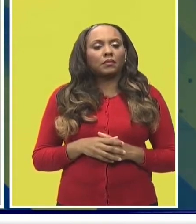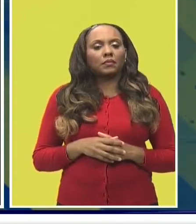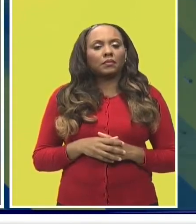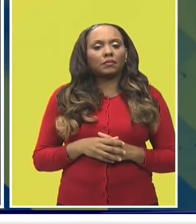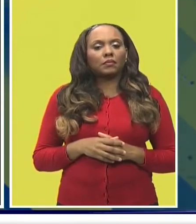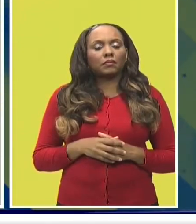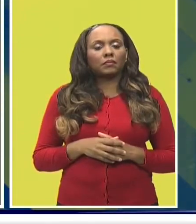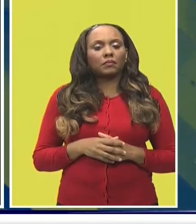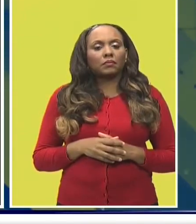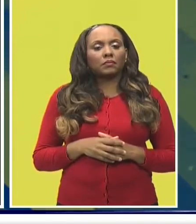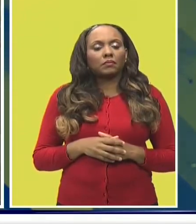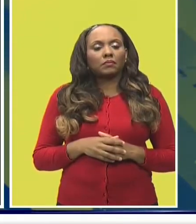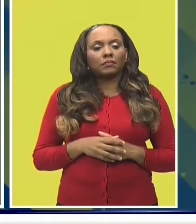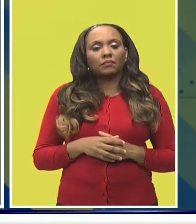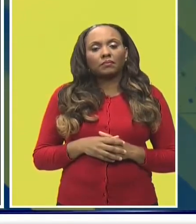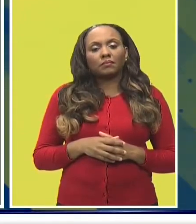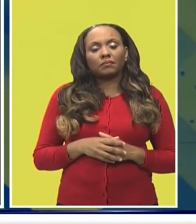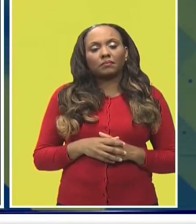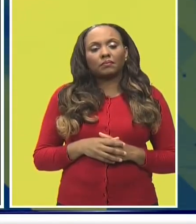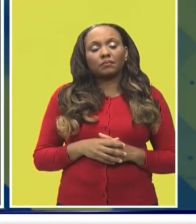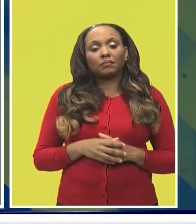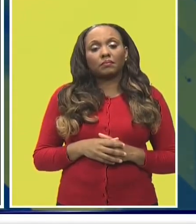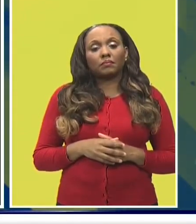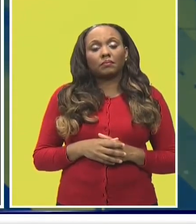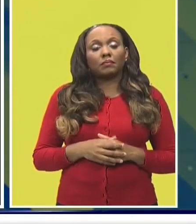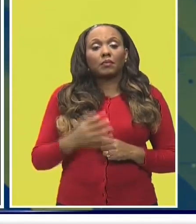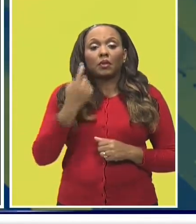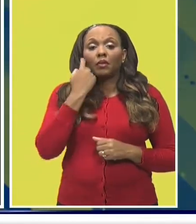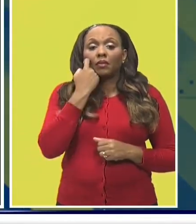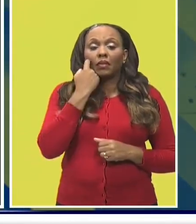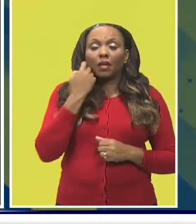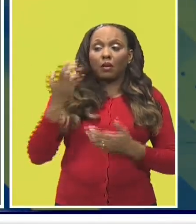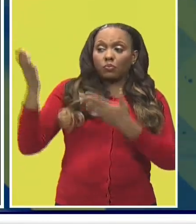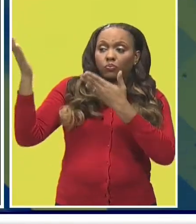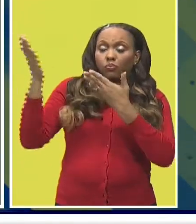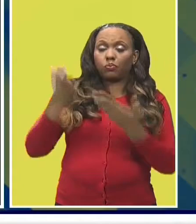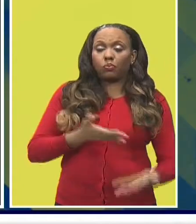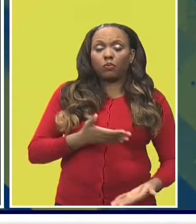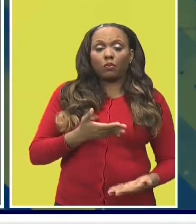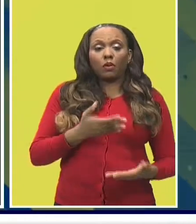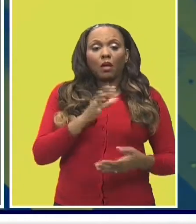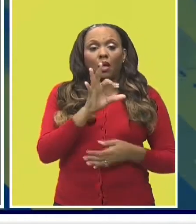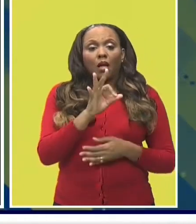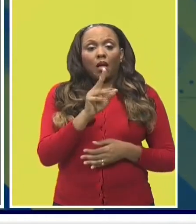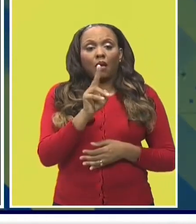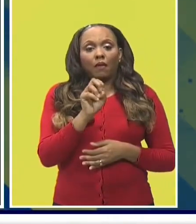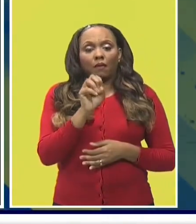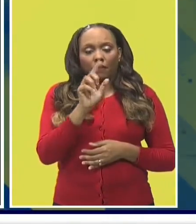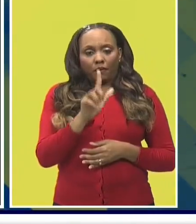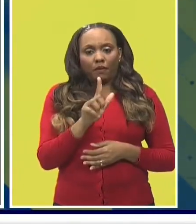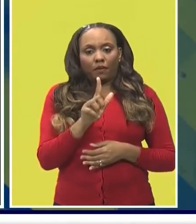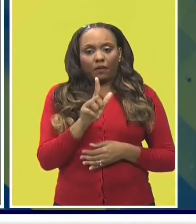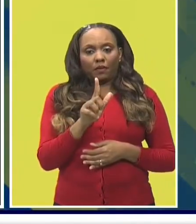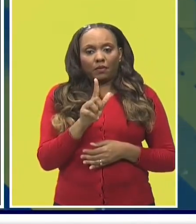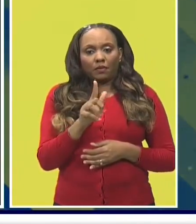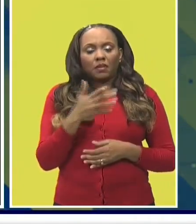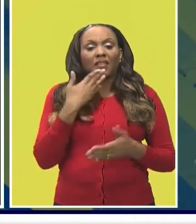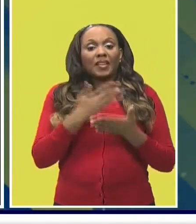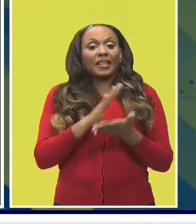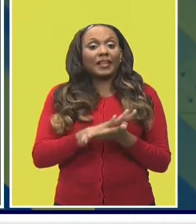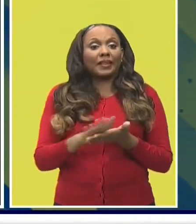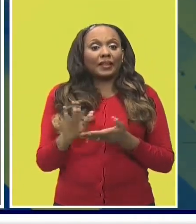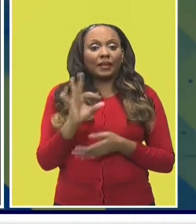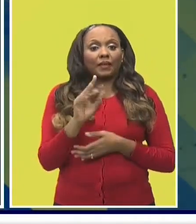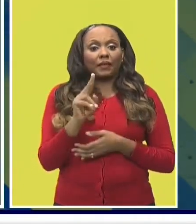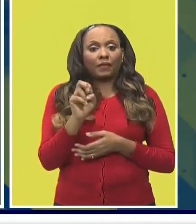currently in that we expect will not have the contamination that we picked up on some of the previous shipments, and